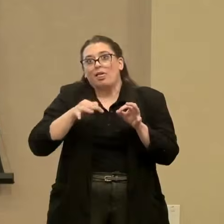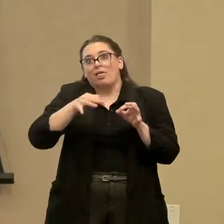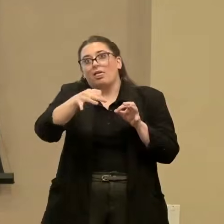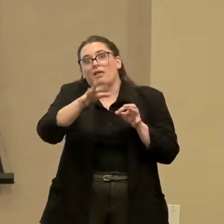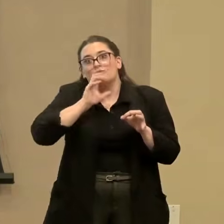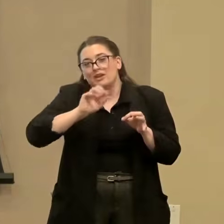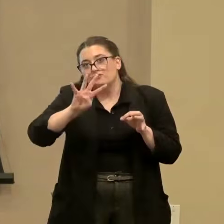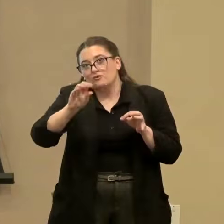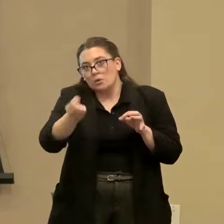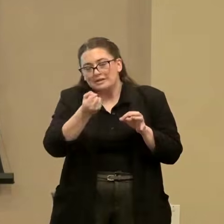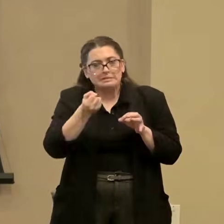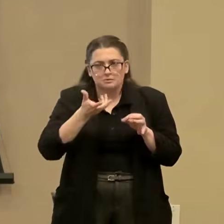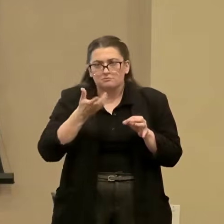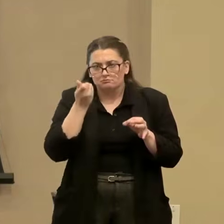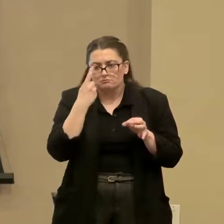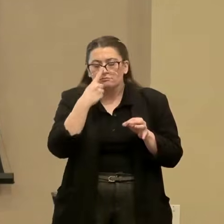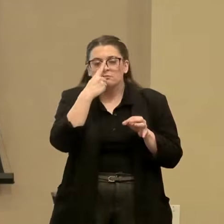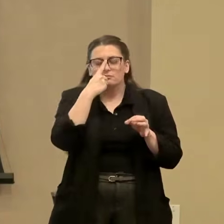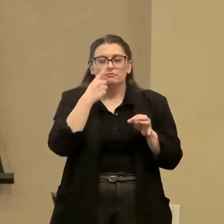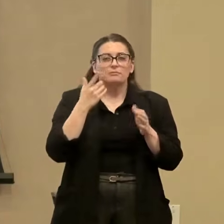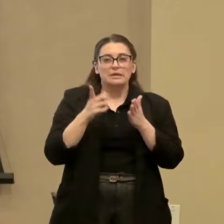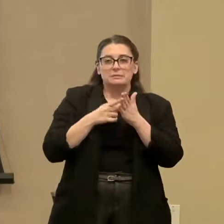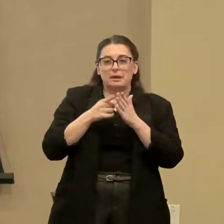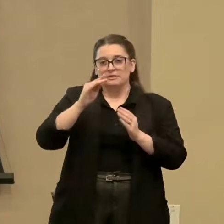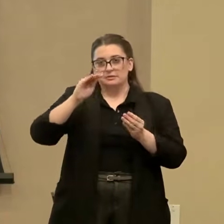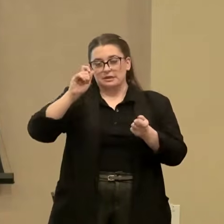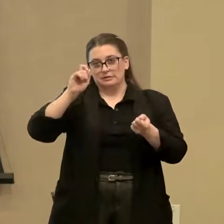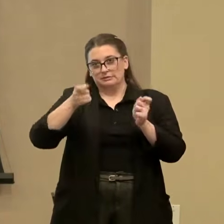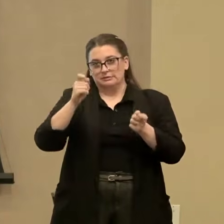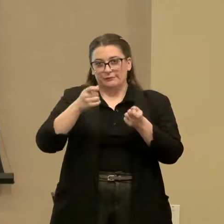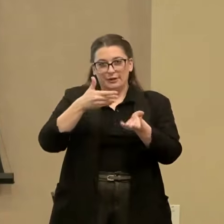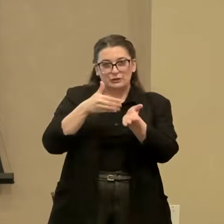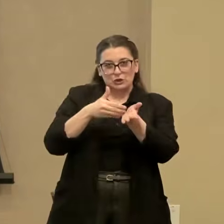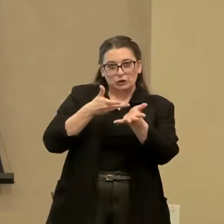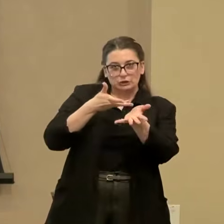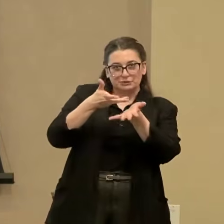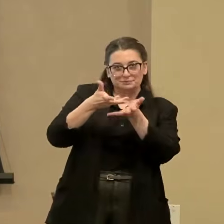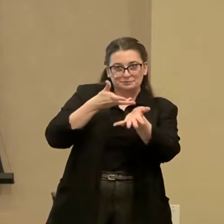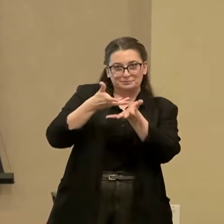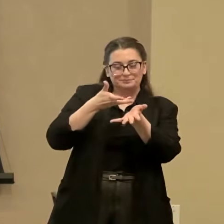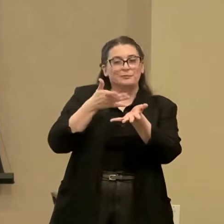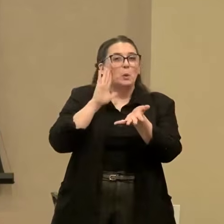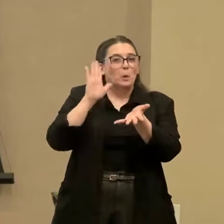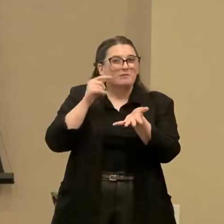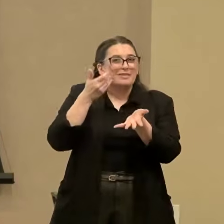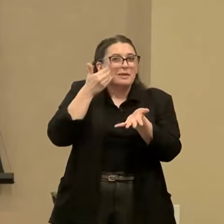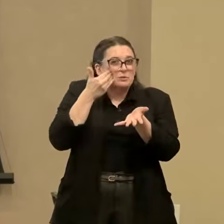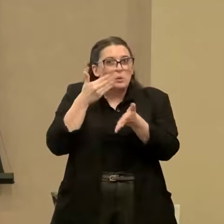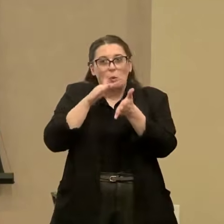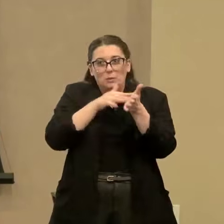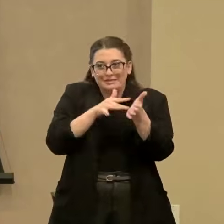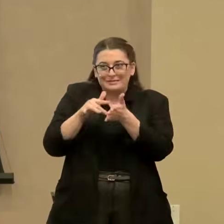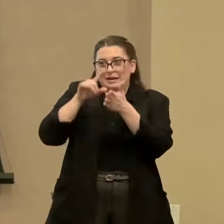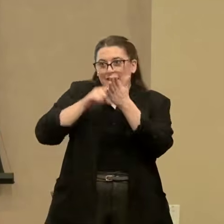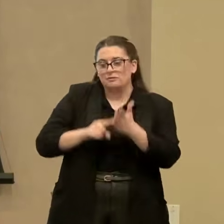There are certain, and this is where there's some like nuances of talking with the doctor, and hopefully the doctor's aware of this literature, or you'd want to see